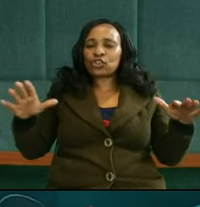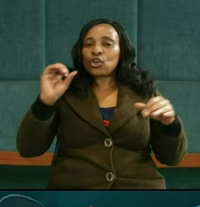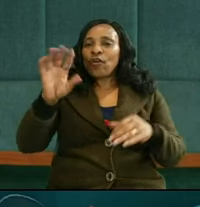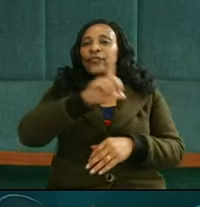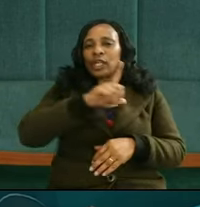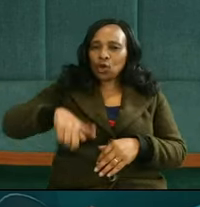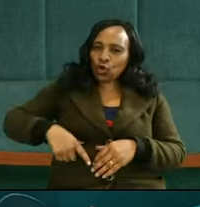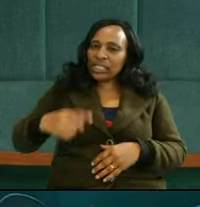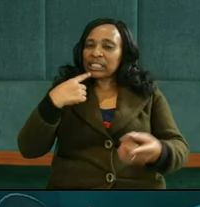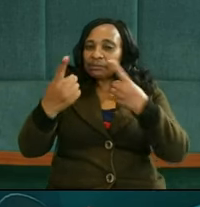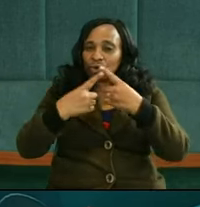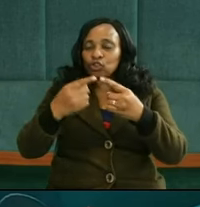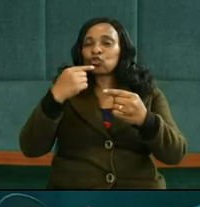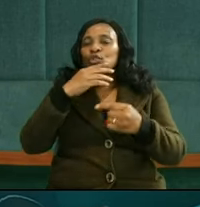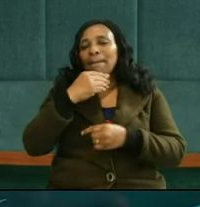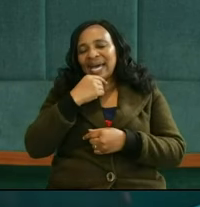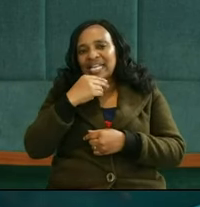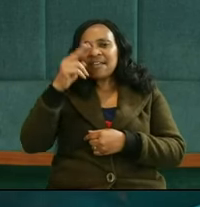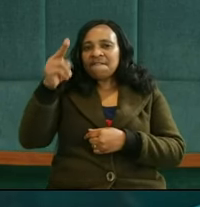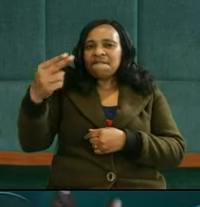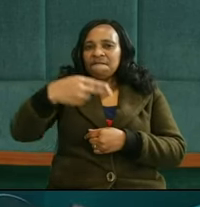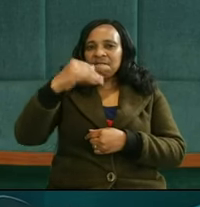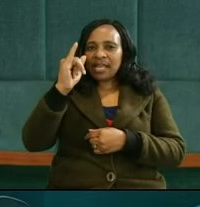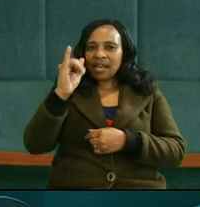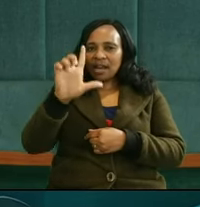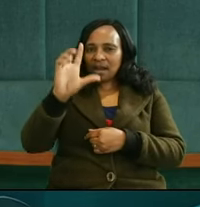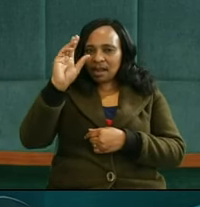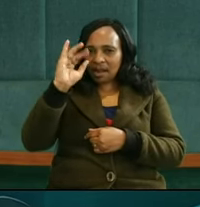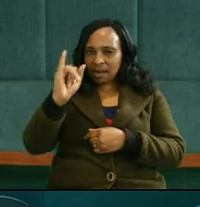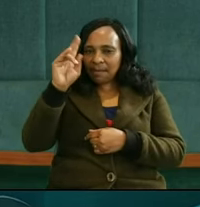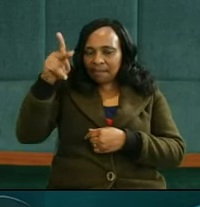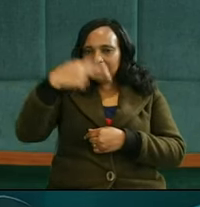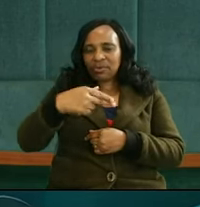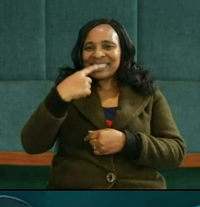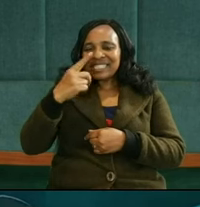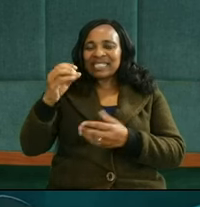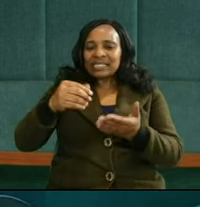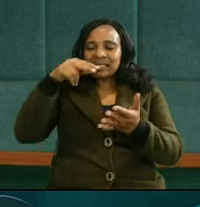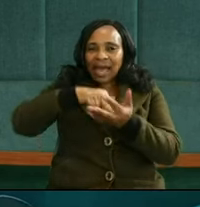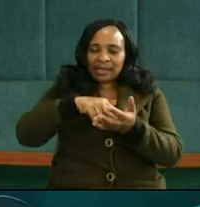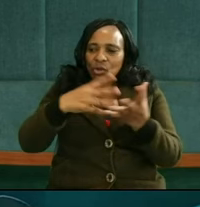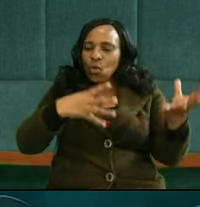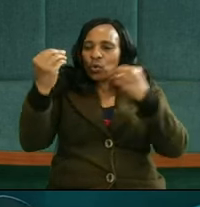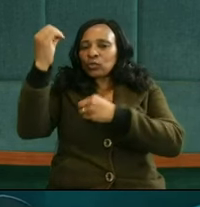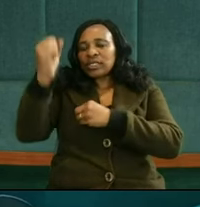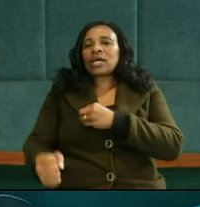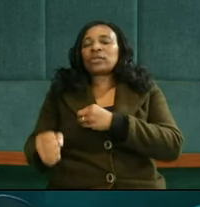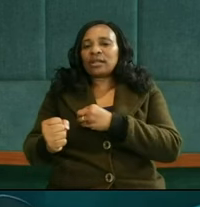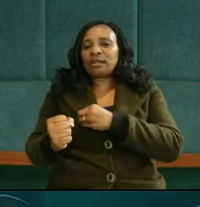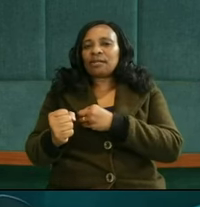Lord spoke to Philip, saying, arise and go towards south along the road which goes